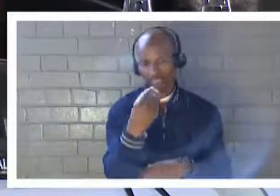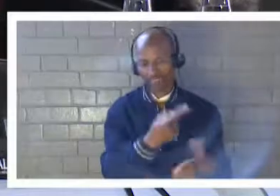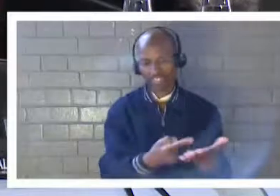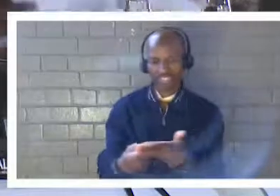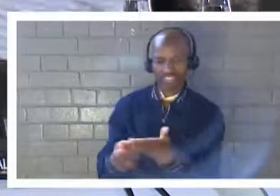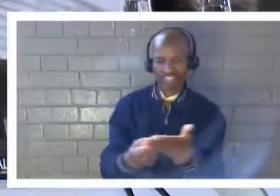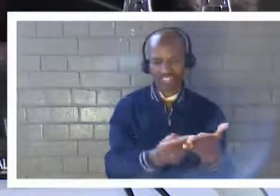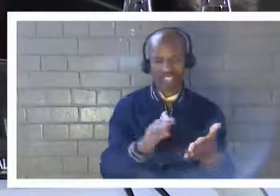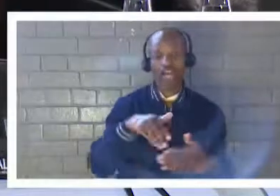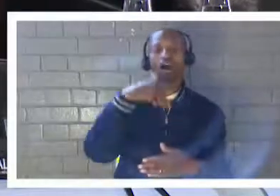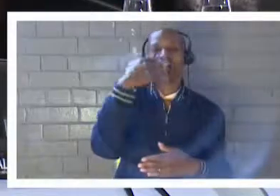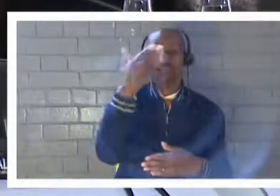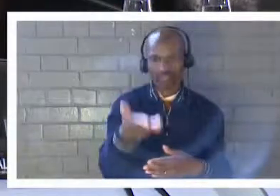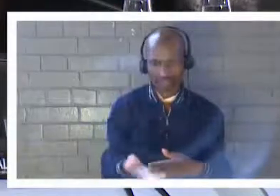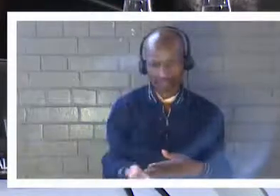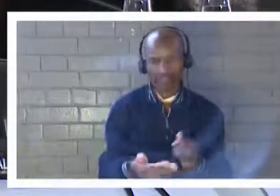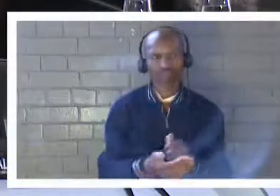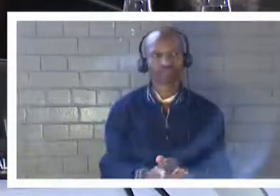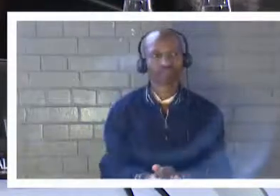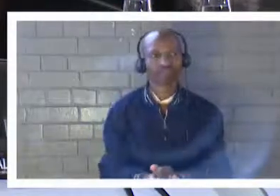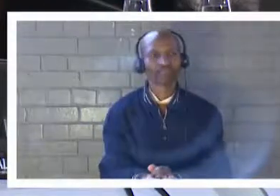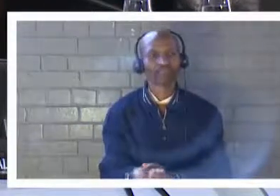discussion thereafter.